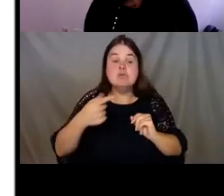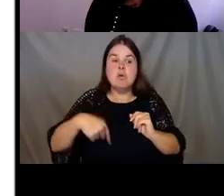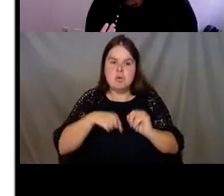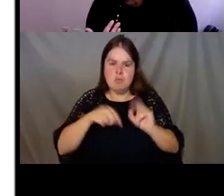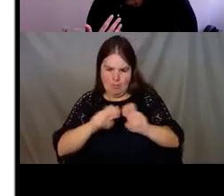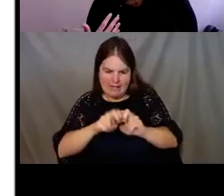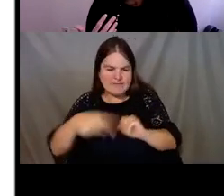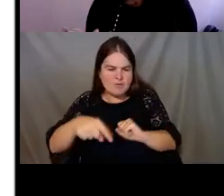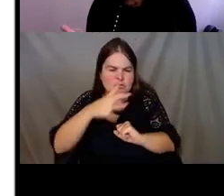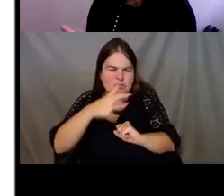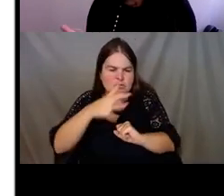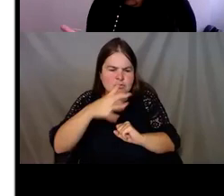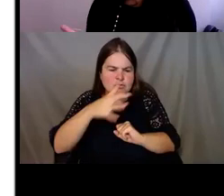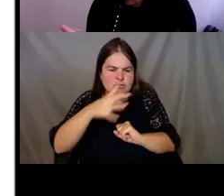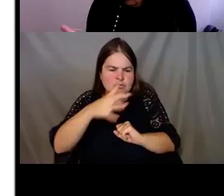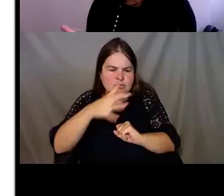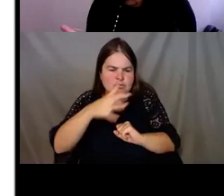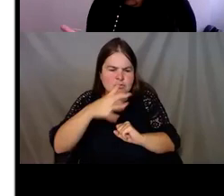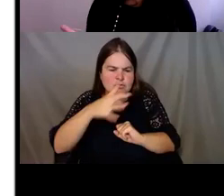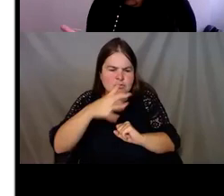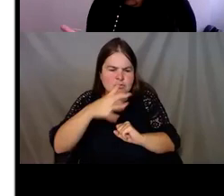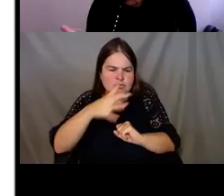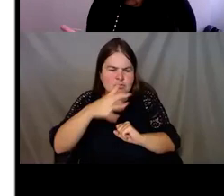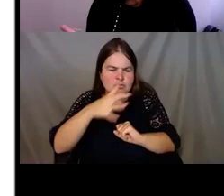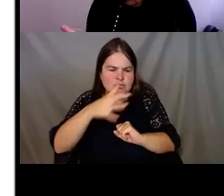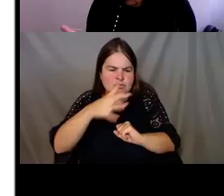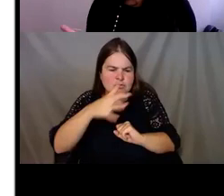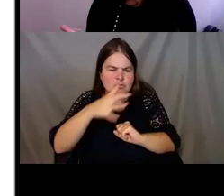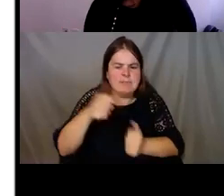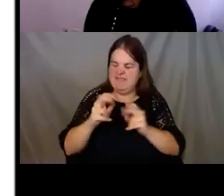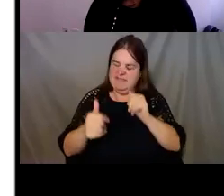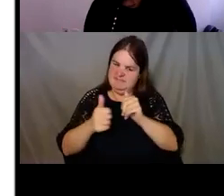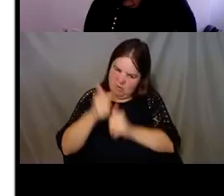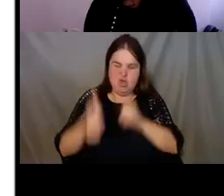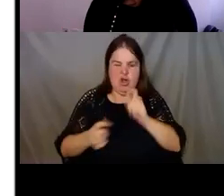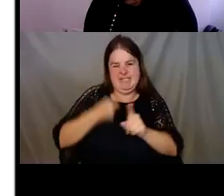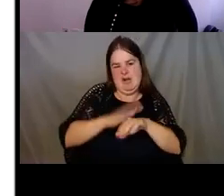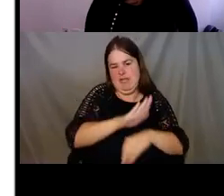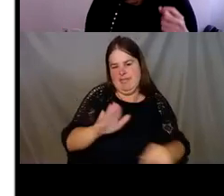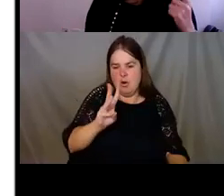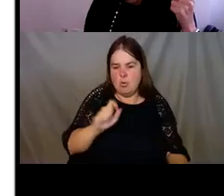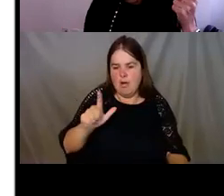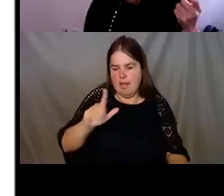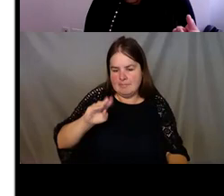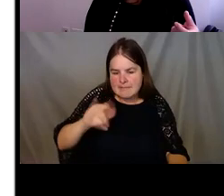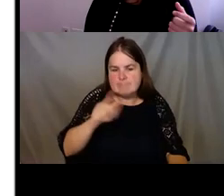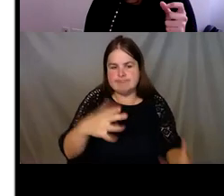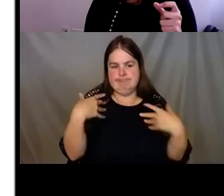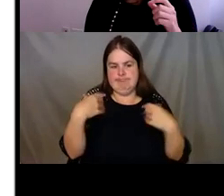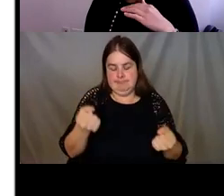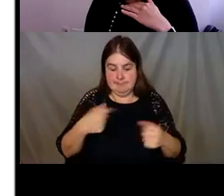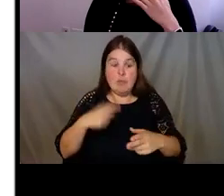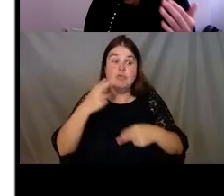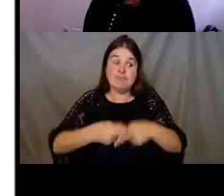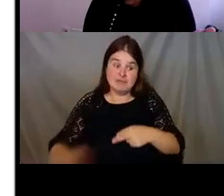that time, or, you know, what had the greatest impact on their well-being. And I just want to point out that, you